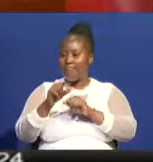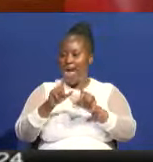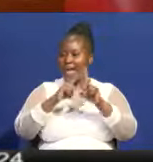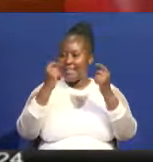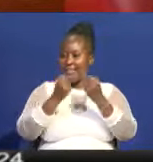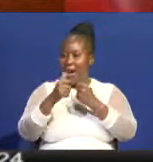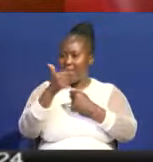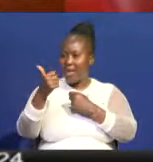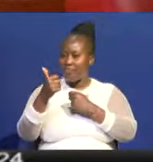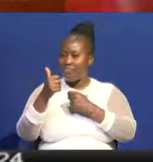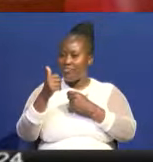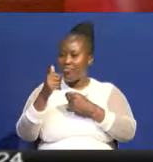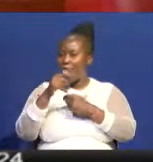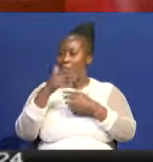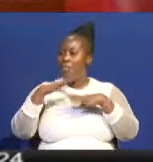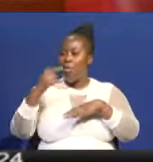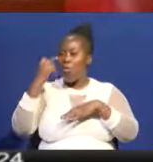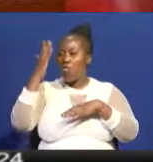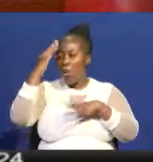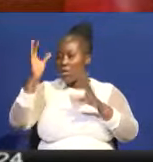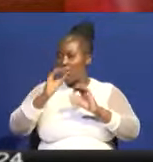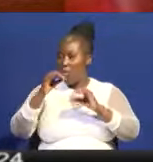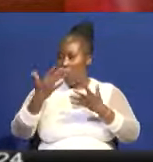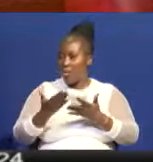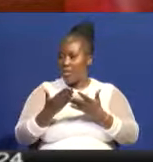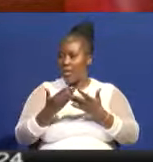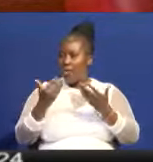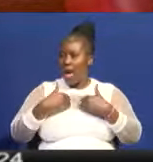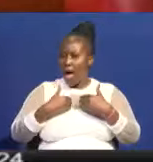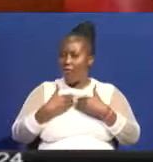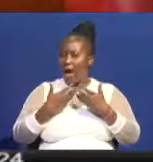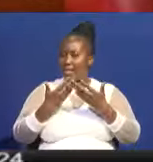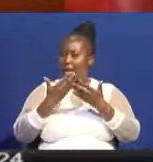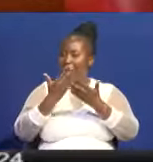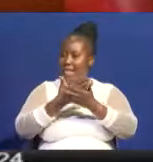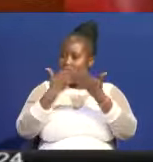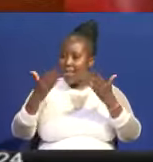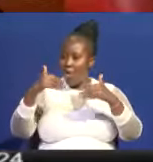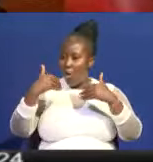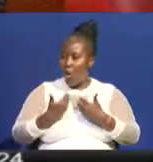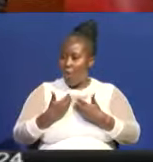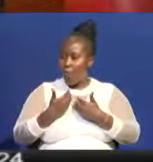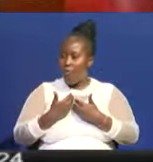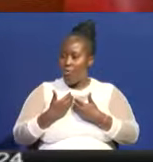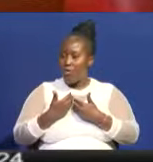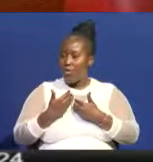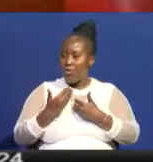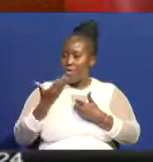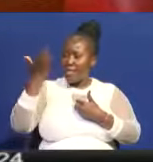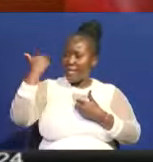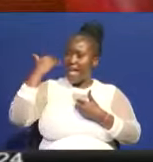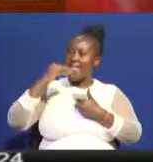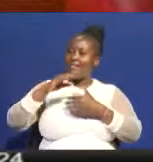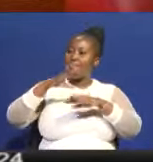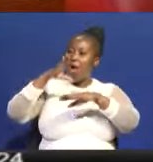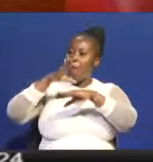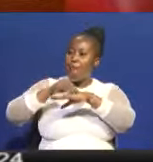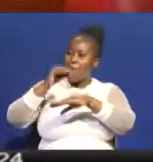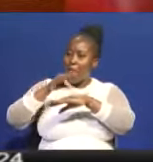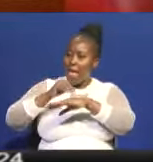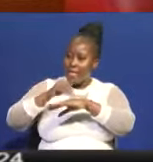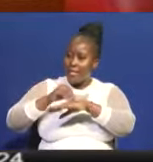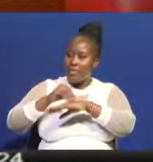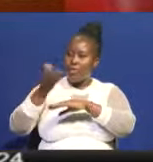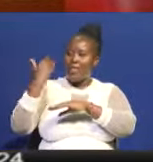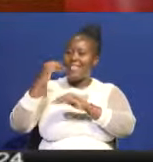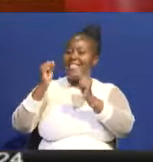for those who do not know, was an instrument of execution during the French Revolution, which was in